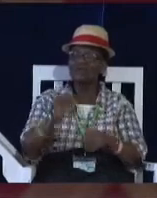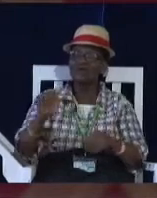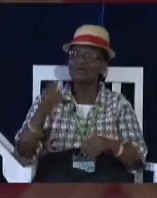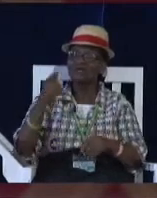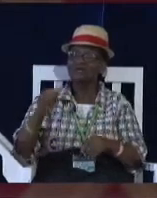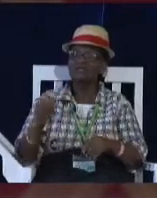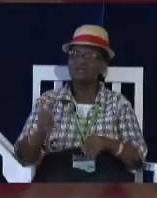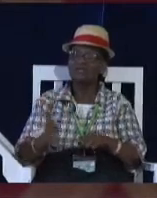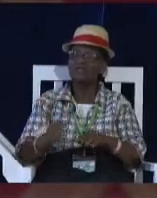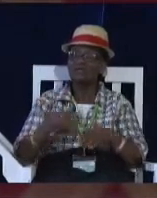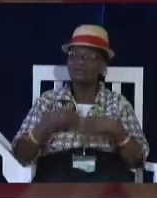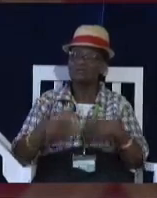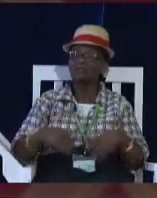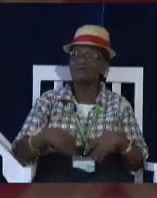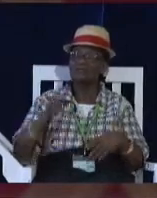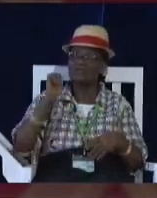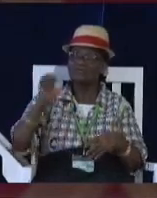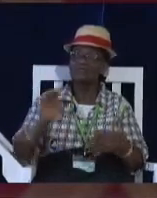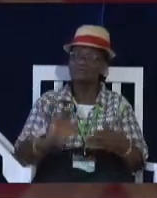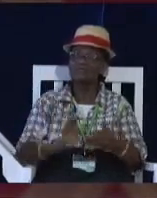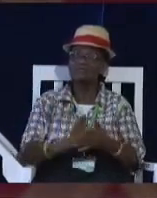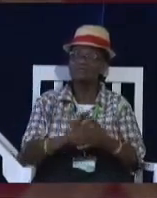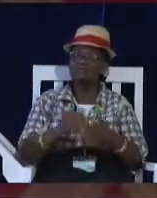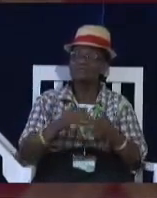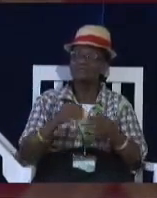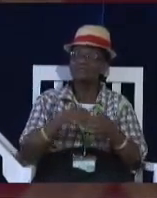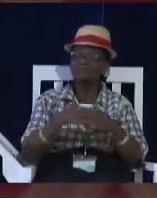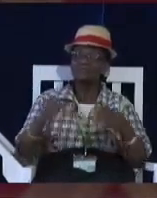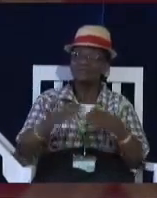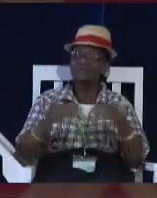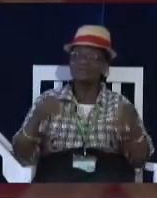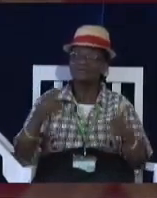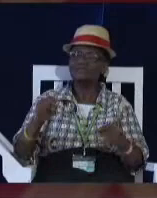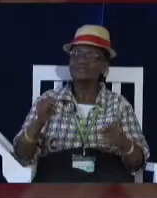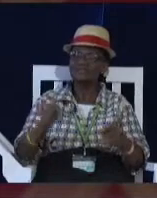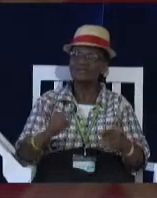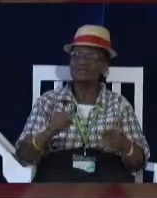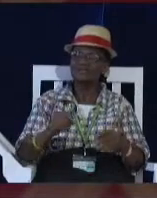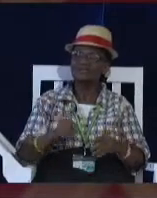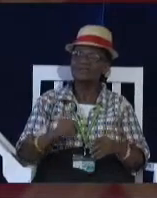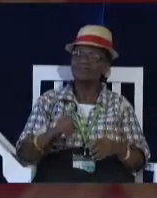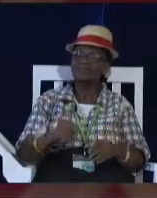He built the body to rest once in a while.